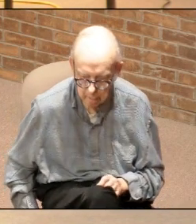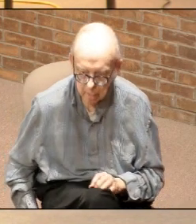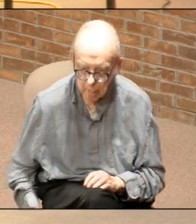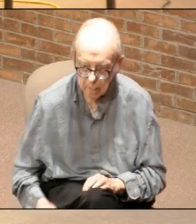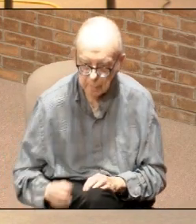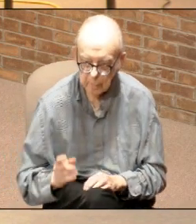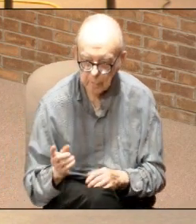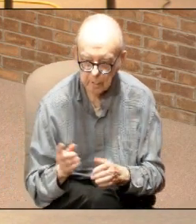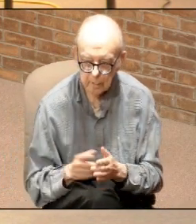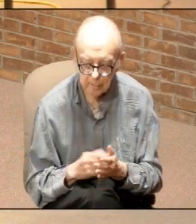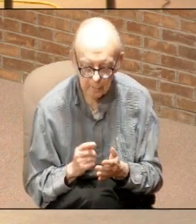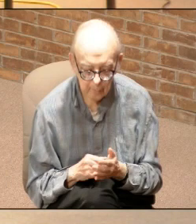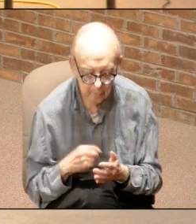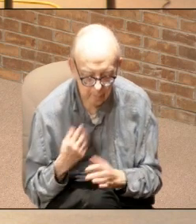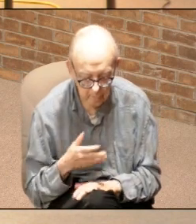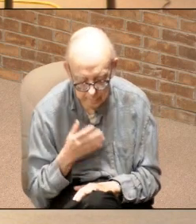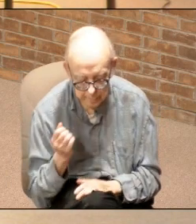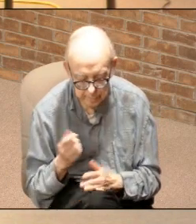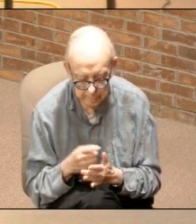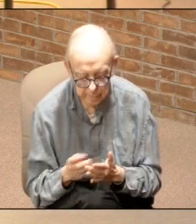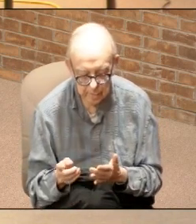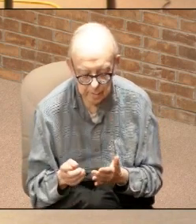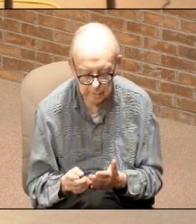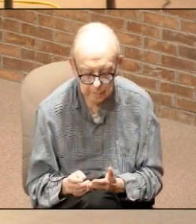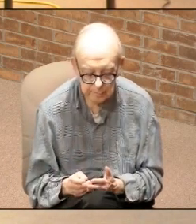and sometimes we forget these things